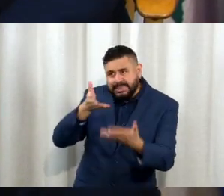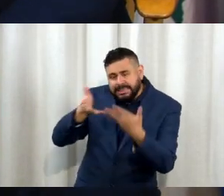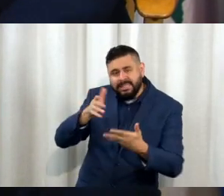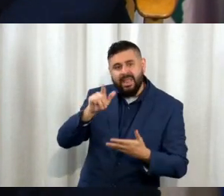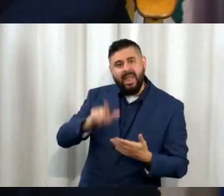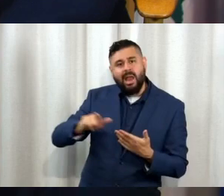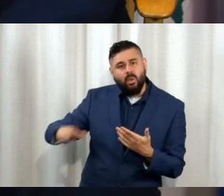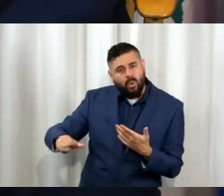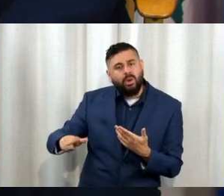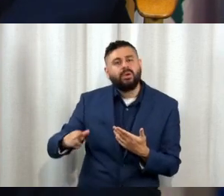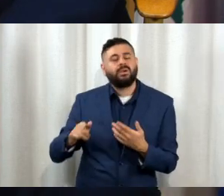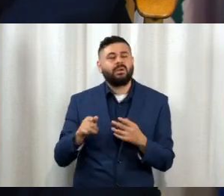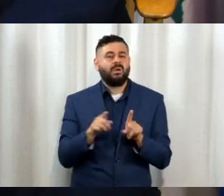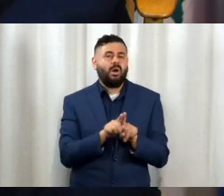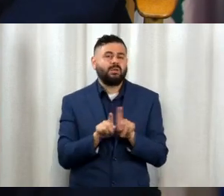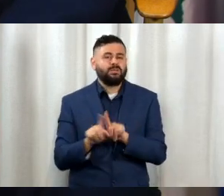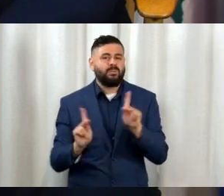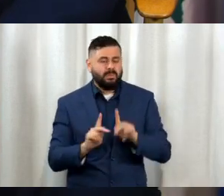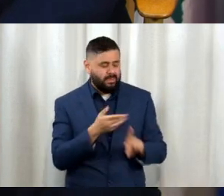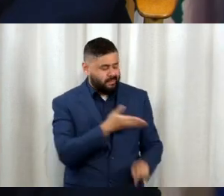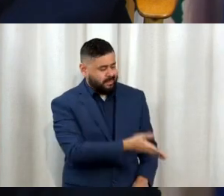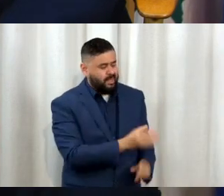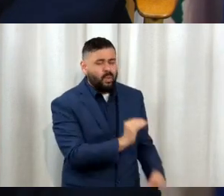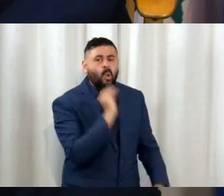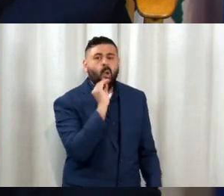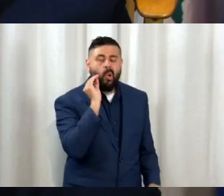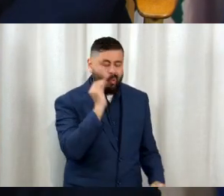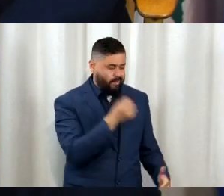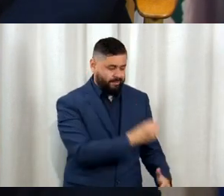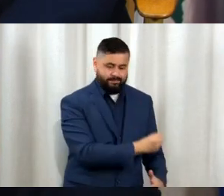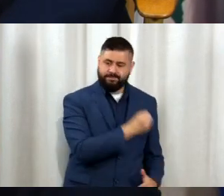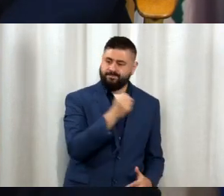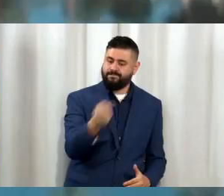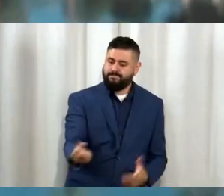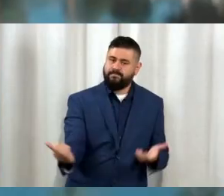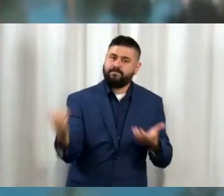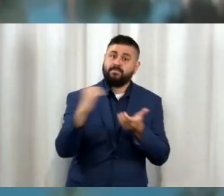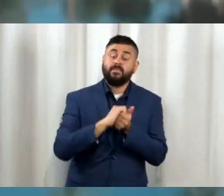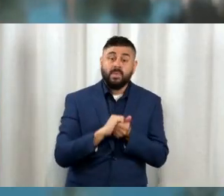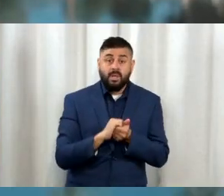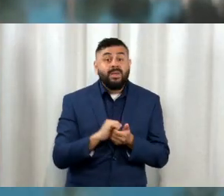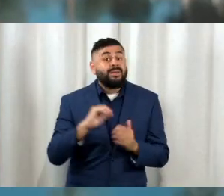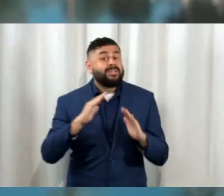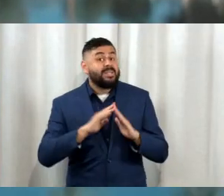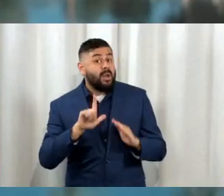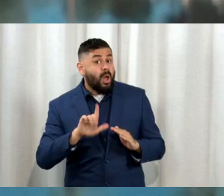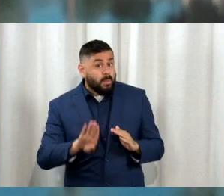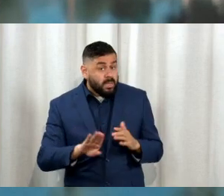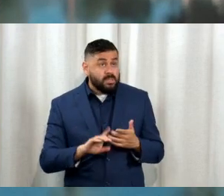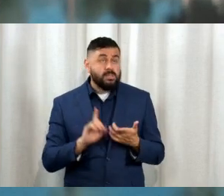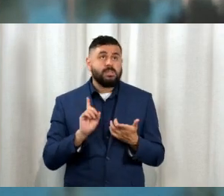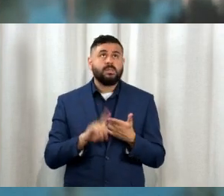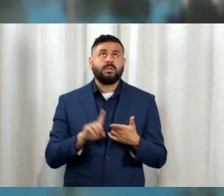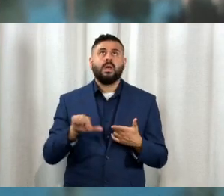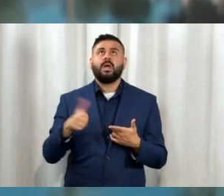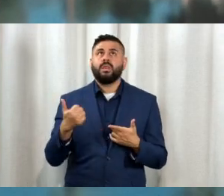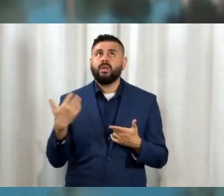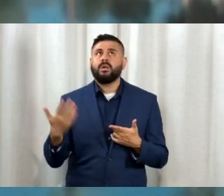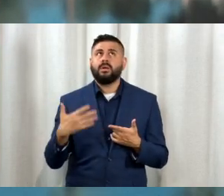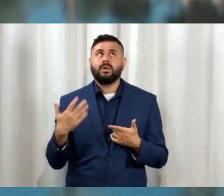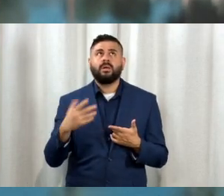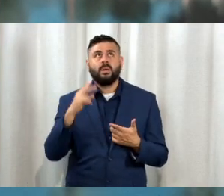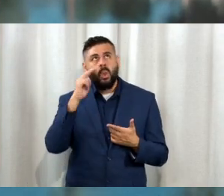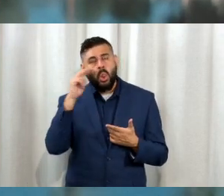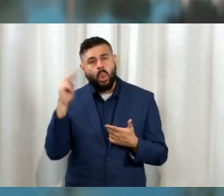as well as people experiencing homelessness. And just a few cities have done that. Long Beach is one of them. Some of the others, we've looked at the